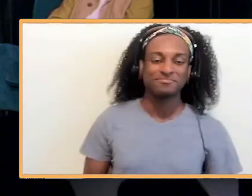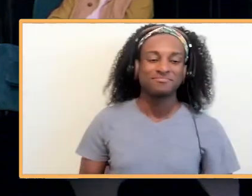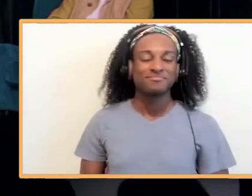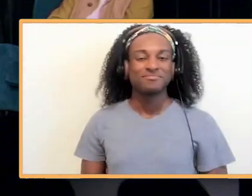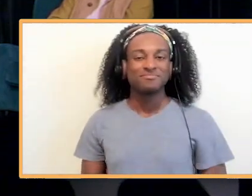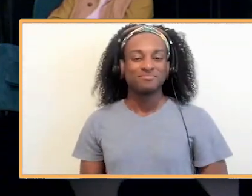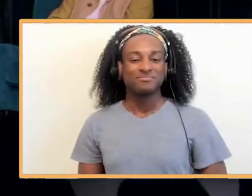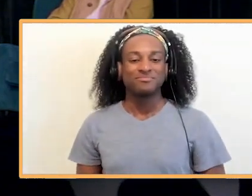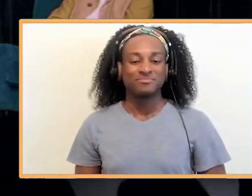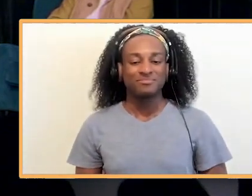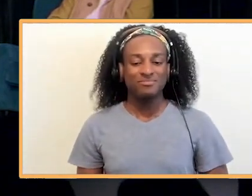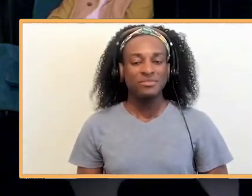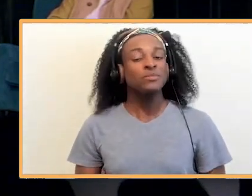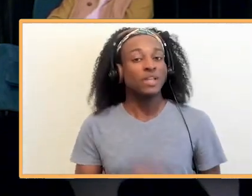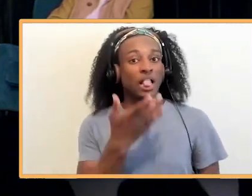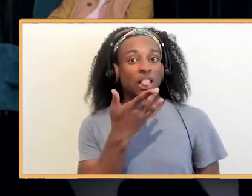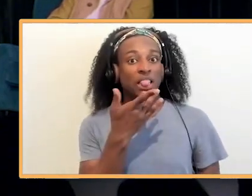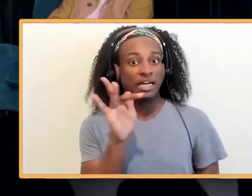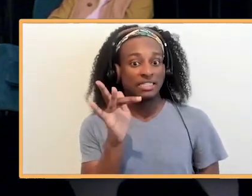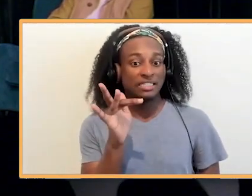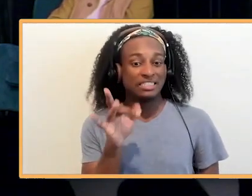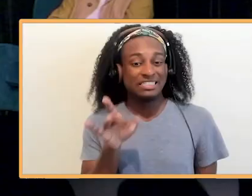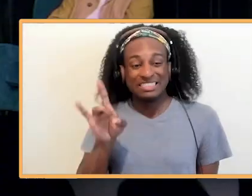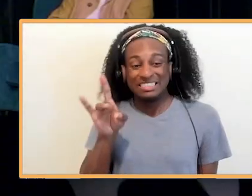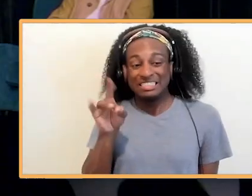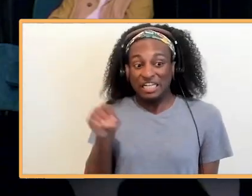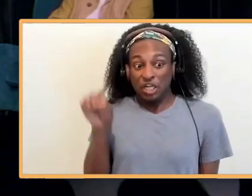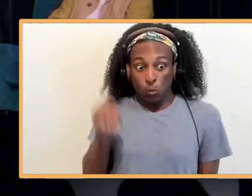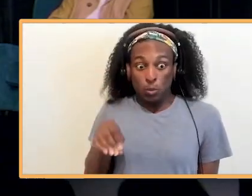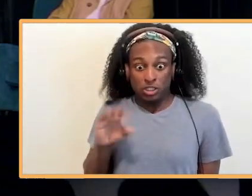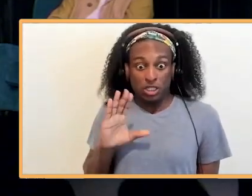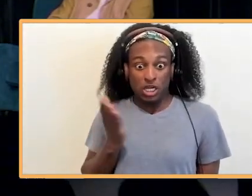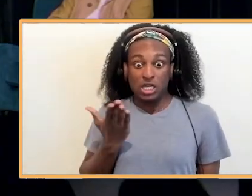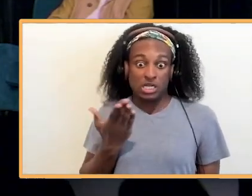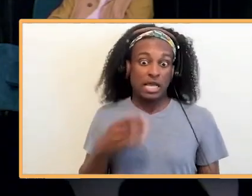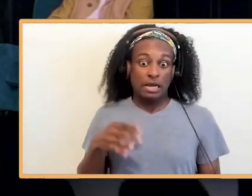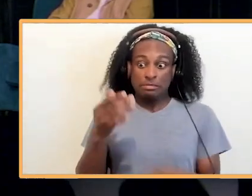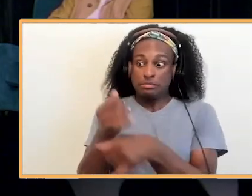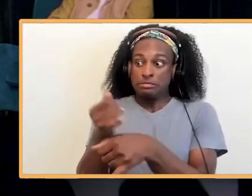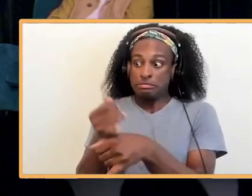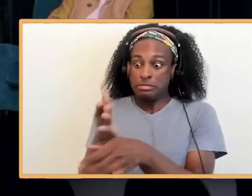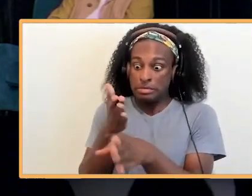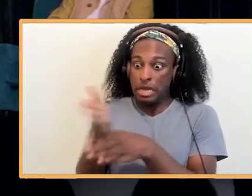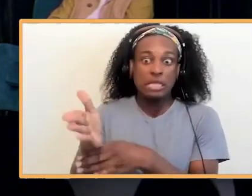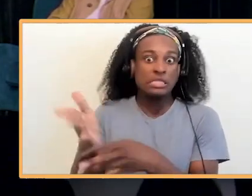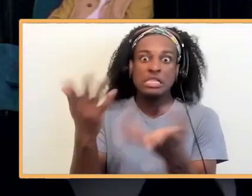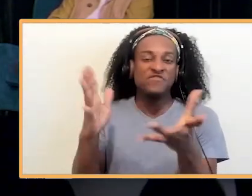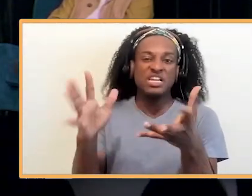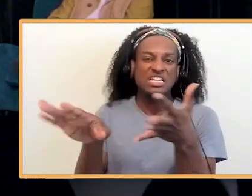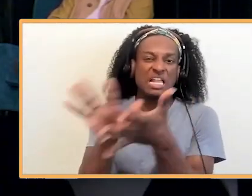Luckily, 80% of our industry has already been decimated, Yes. so I'm not afraid of losing work. Oh, no. Done.